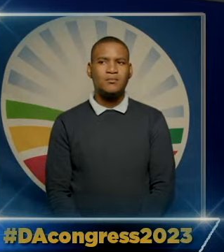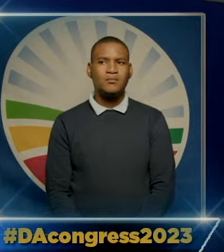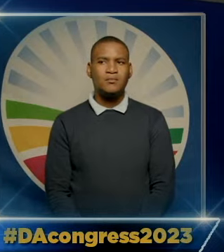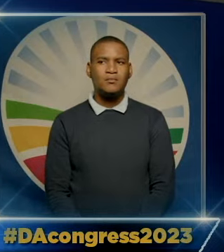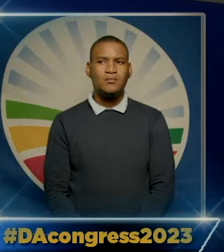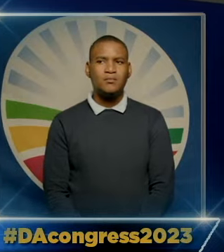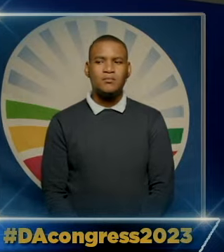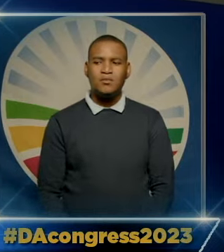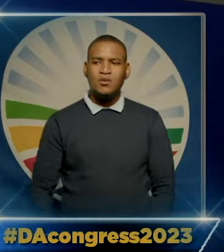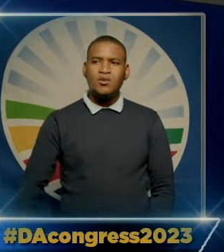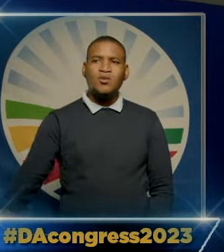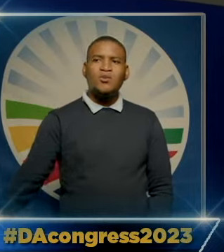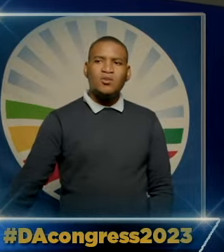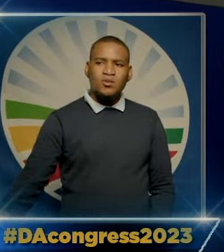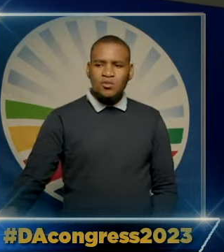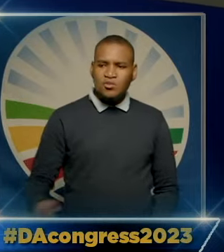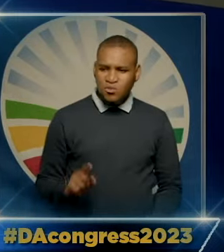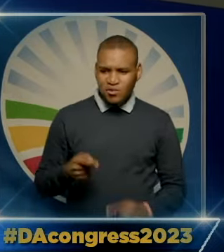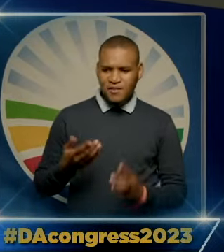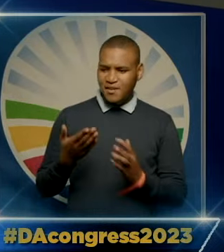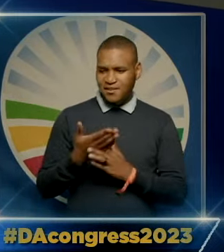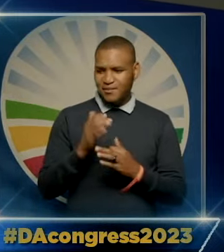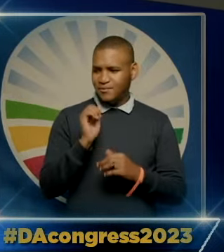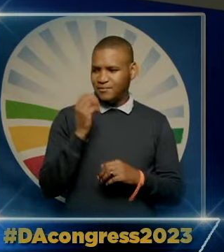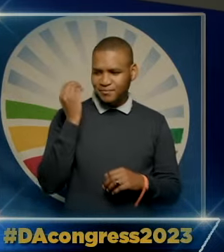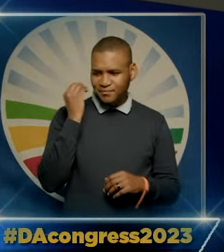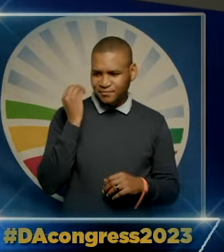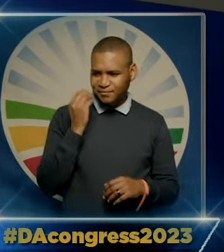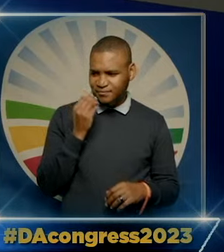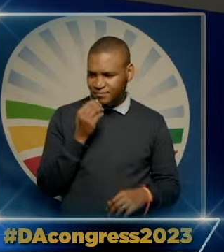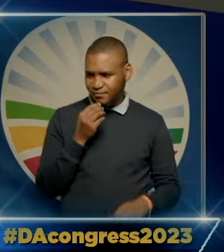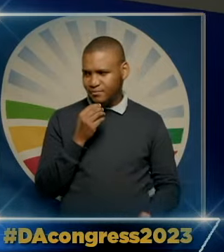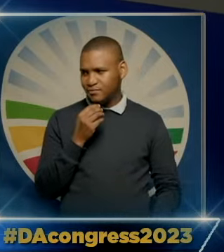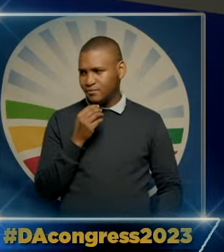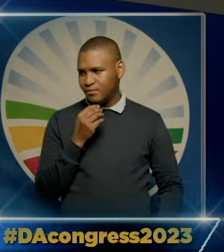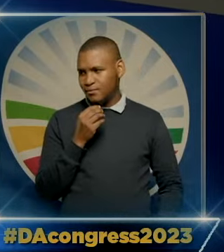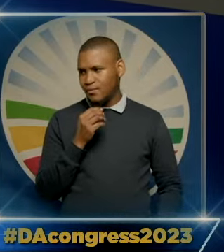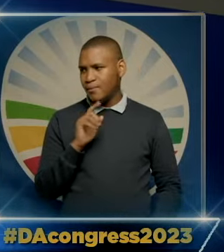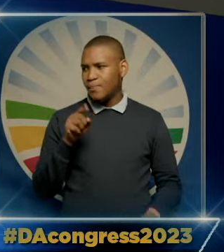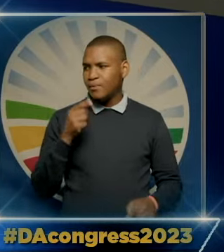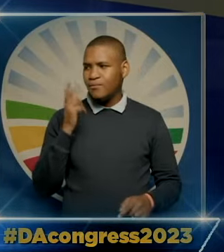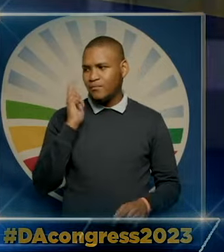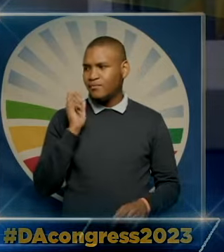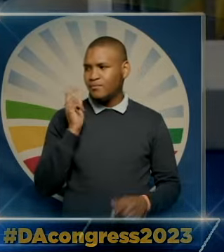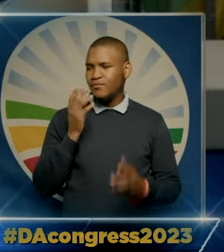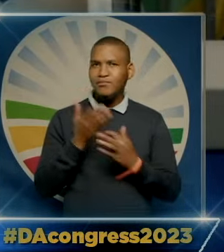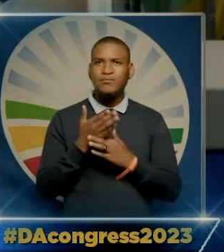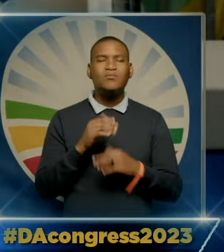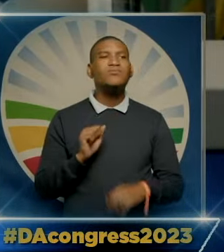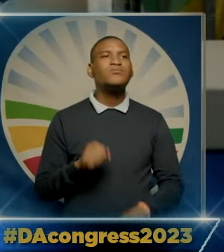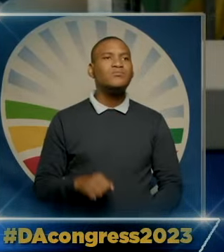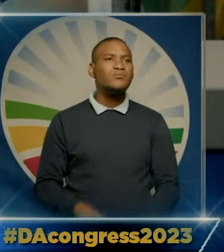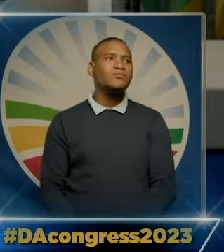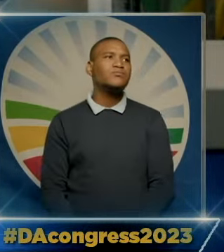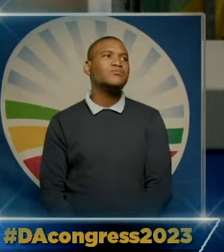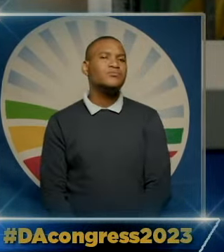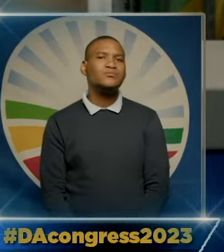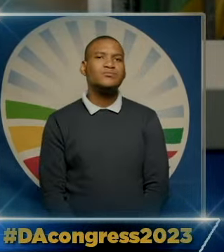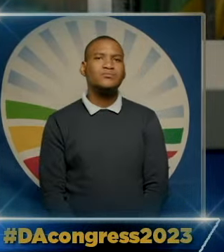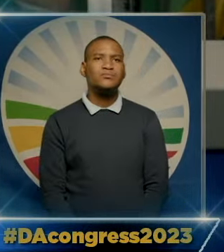party. And that means that every 3 years, we have to come together as a federal structure and either renew the mandate of